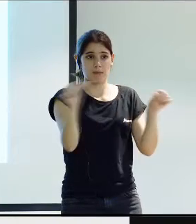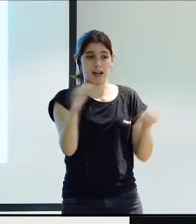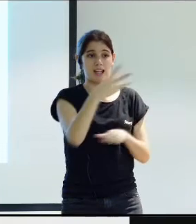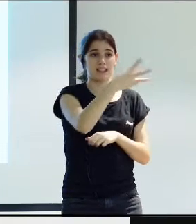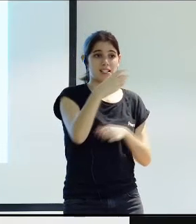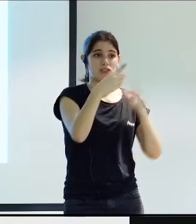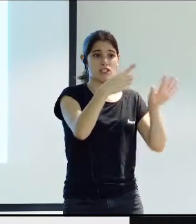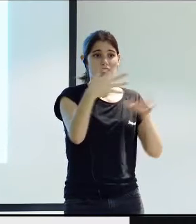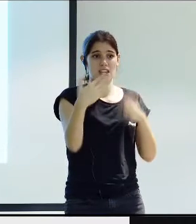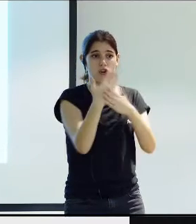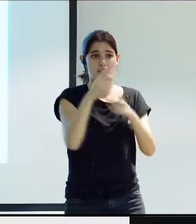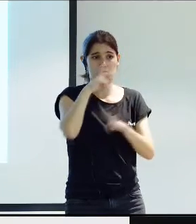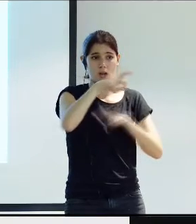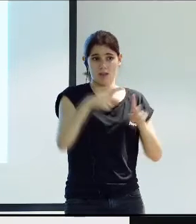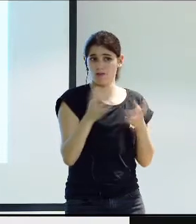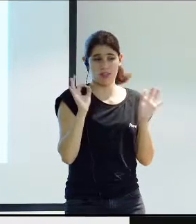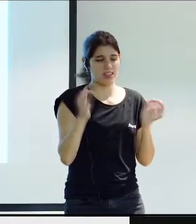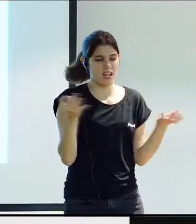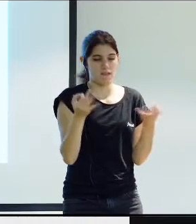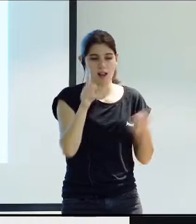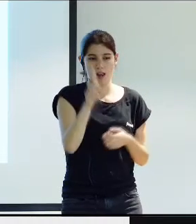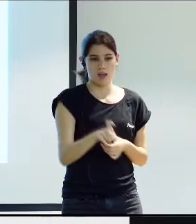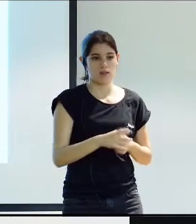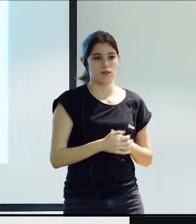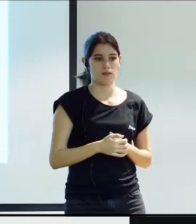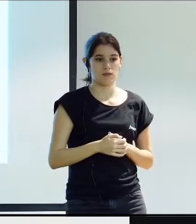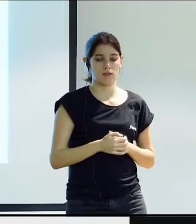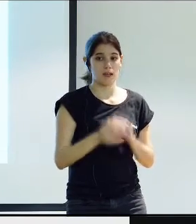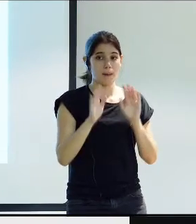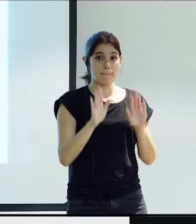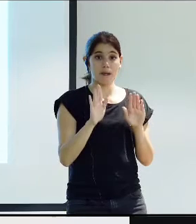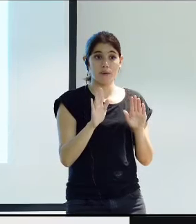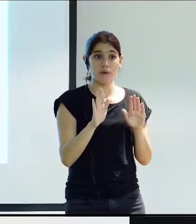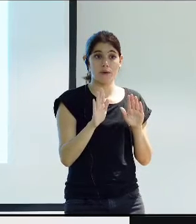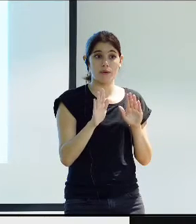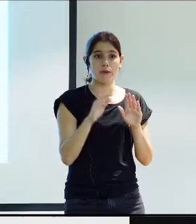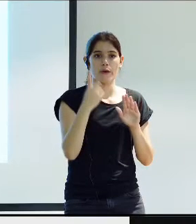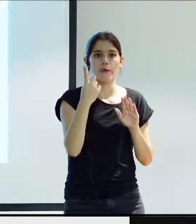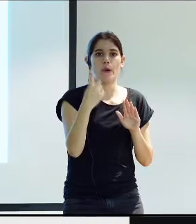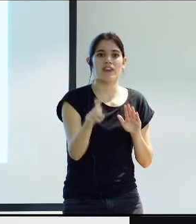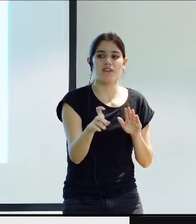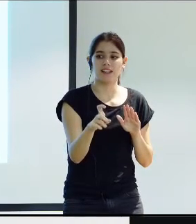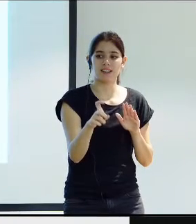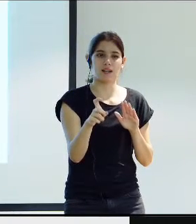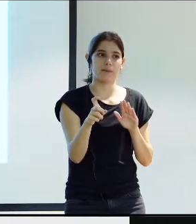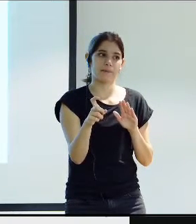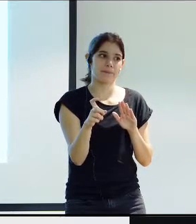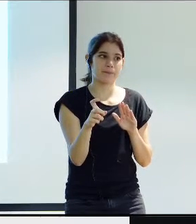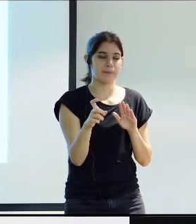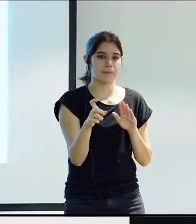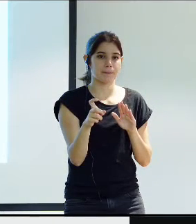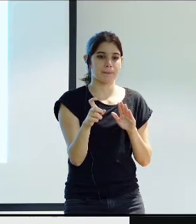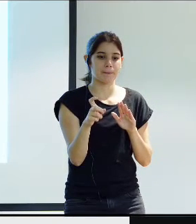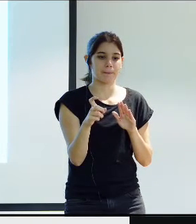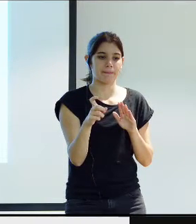365 days per month, but not necessary providing round-the-clock service